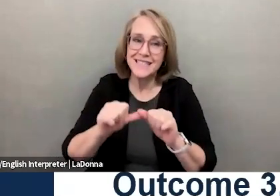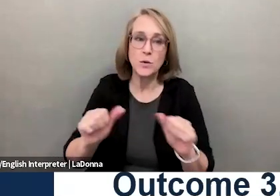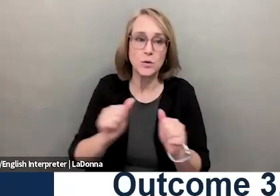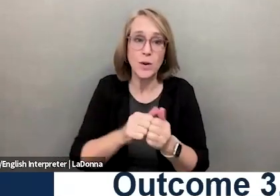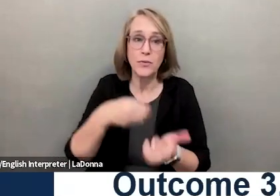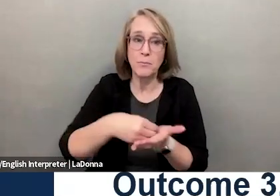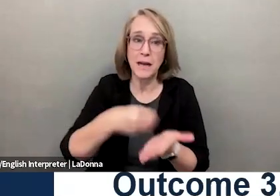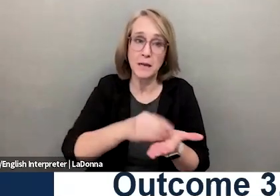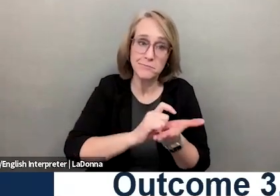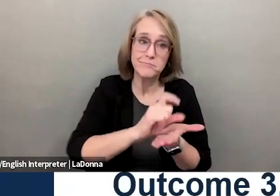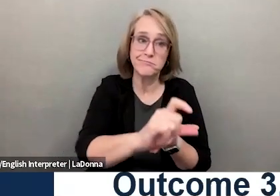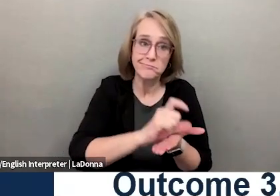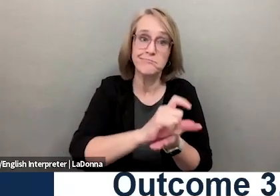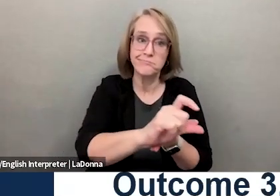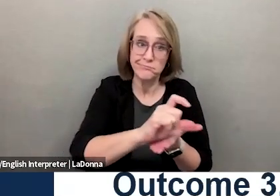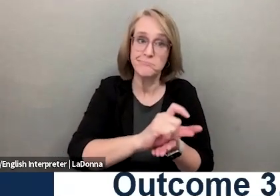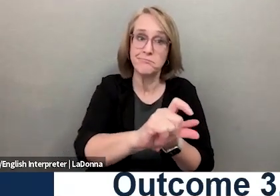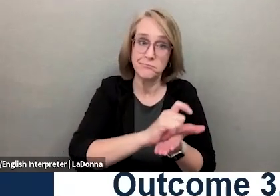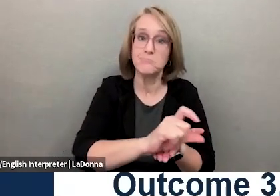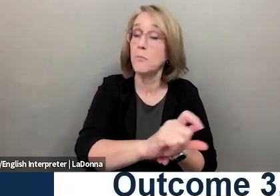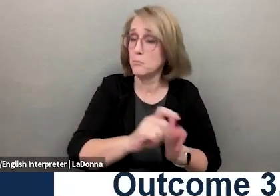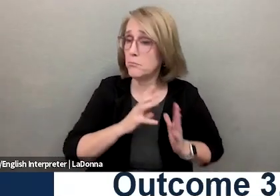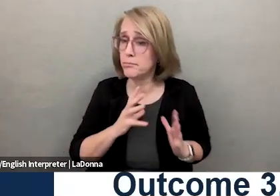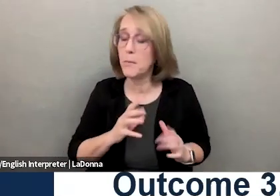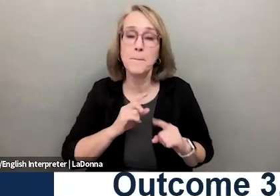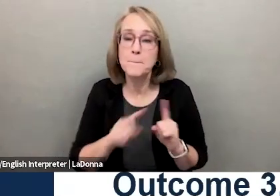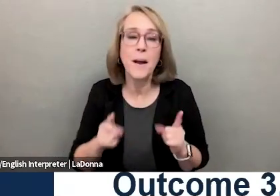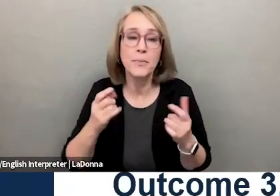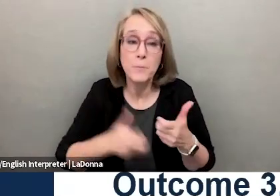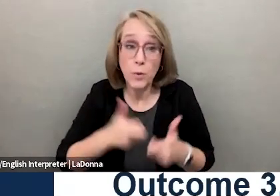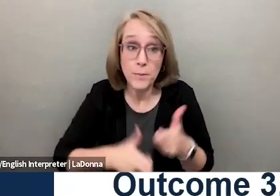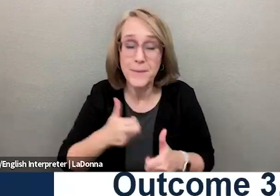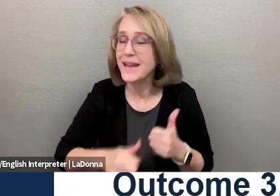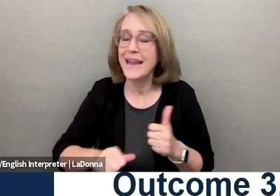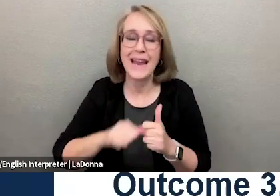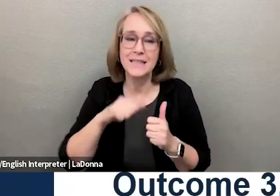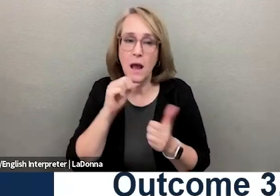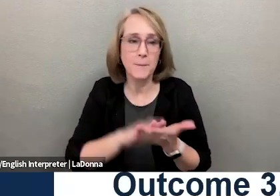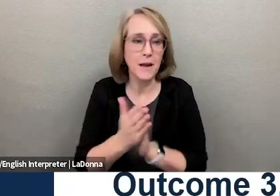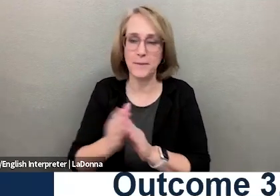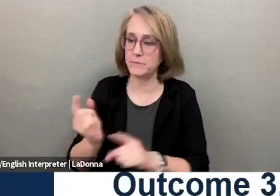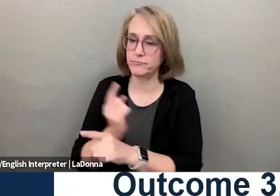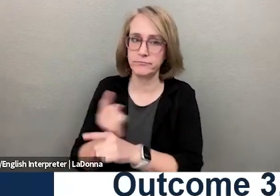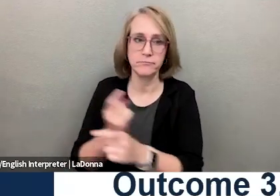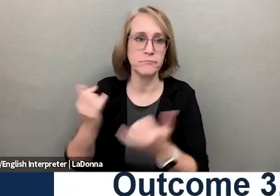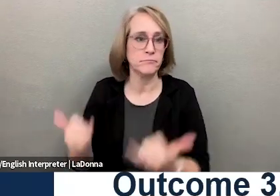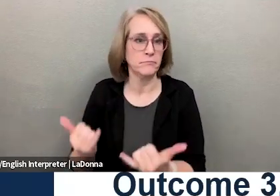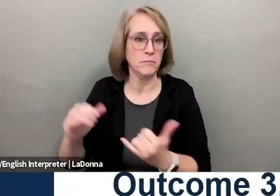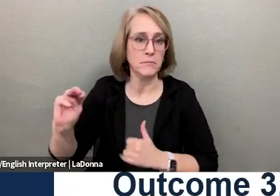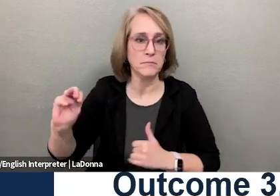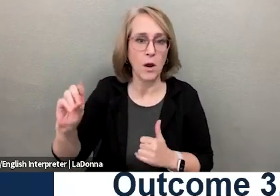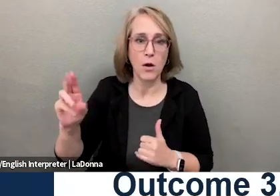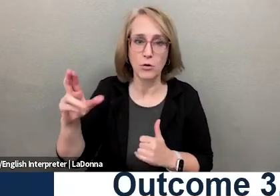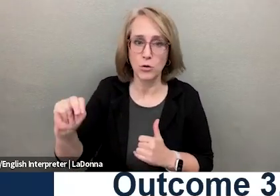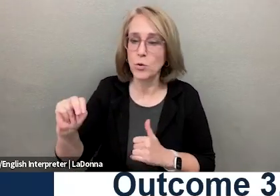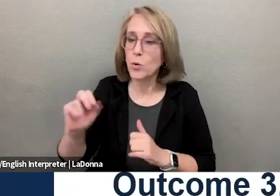but it will not be modernized to meet the needs of older adults and also their essential caregivers.